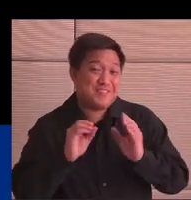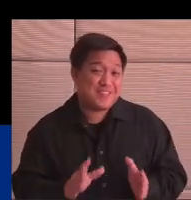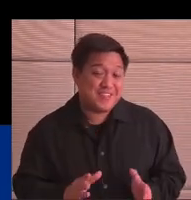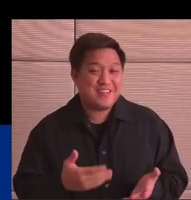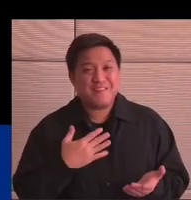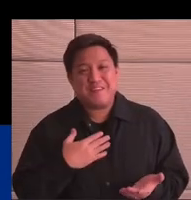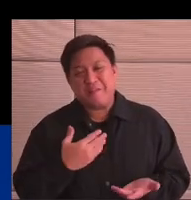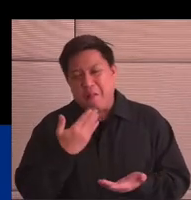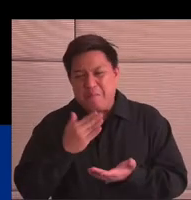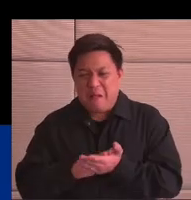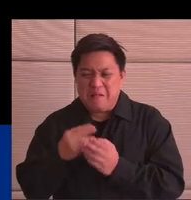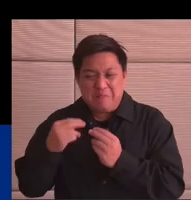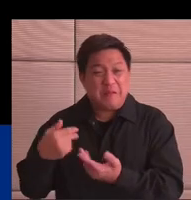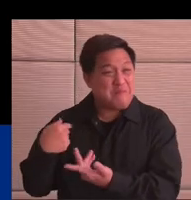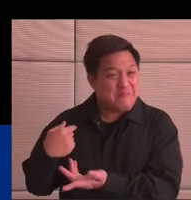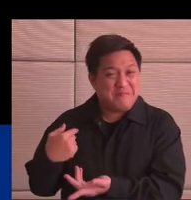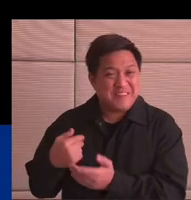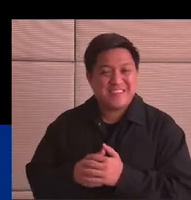green.